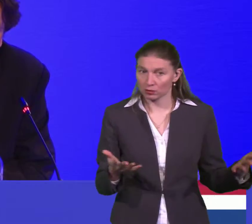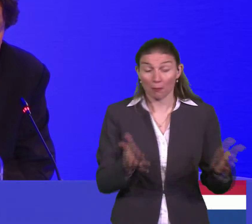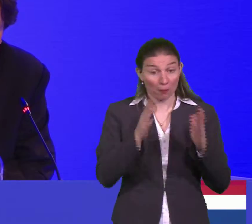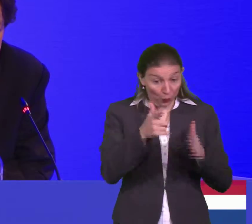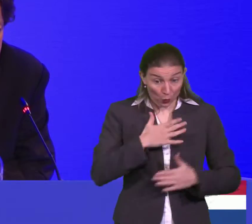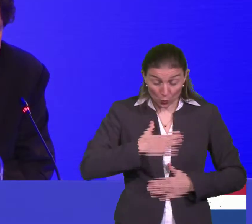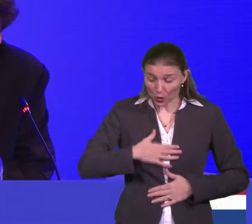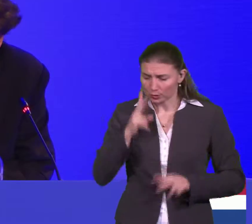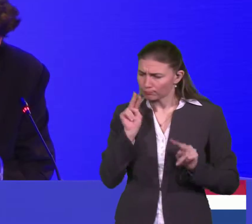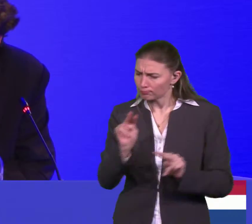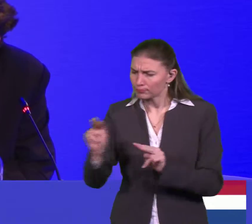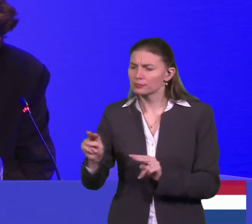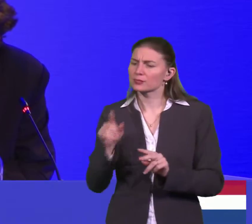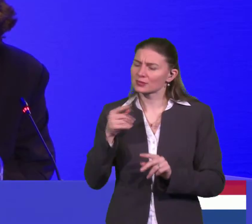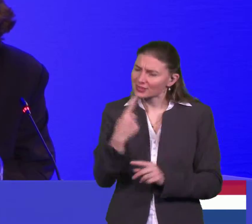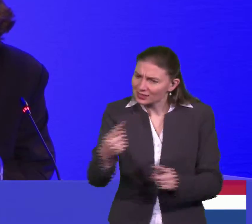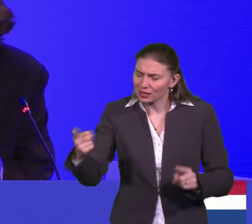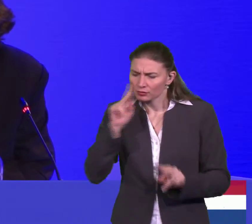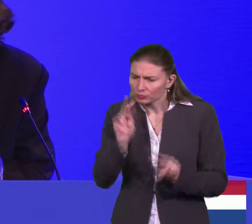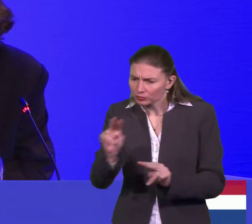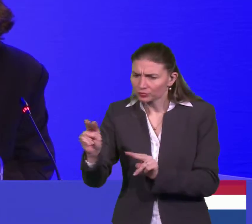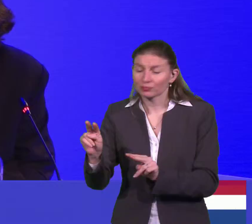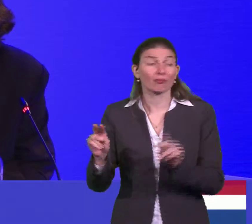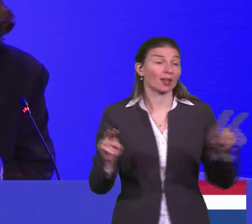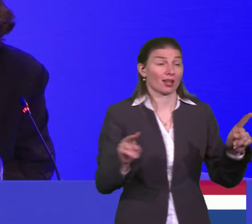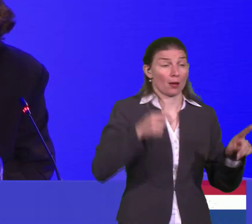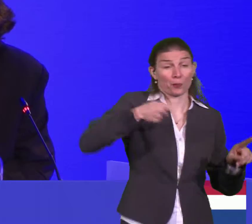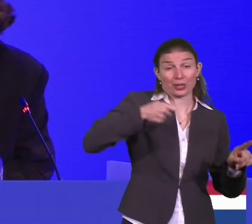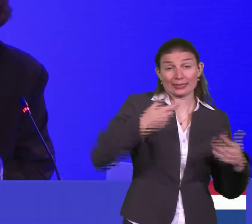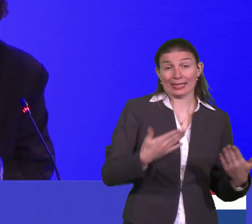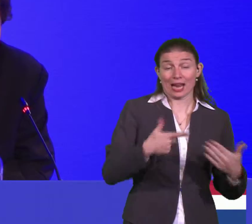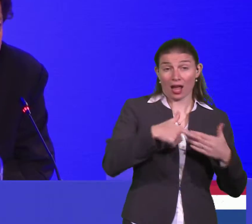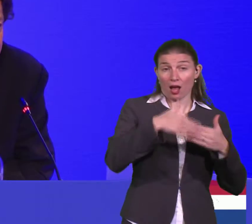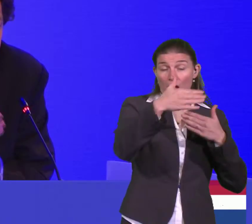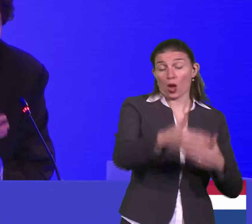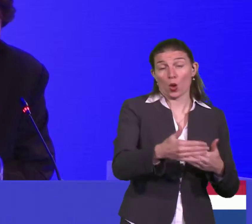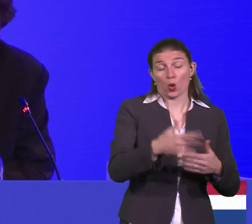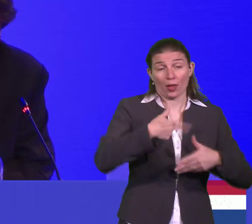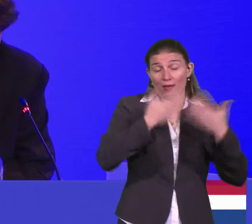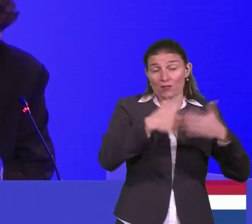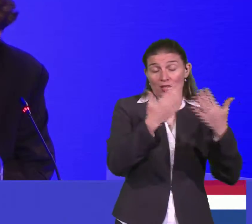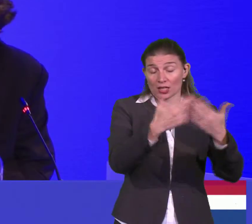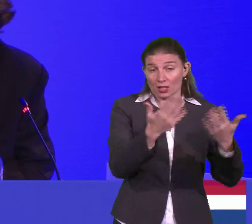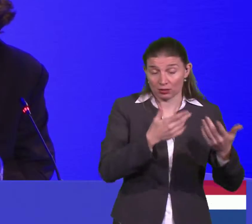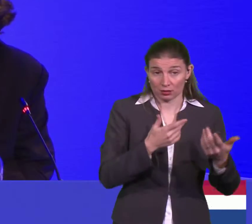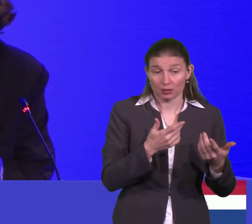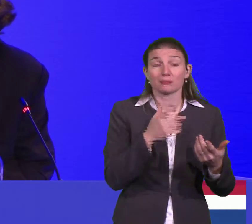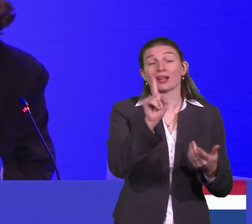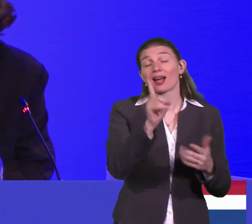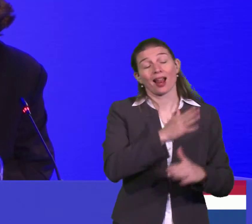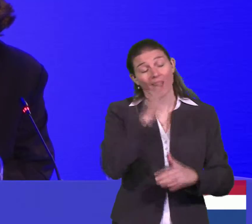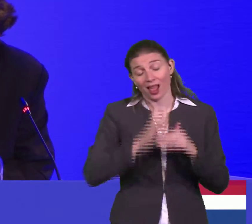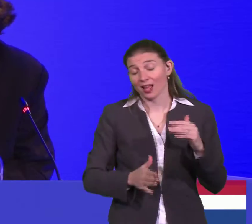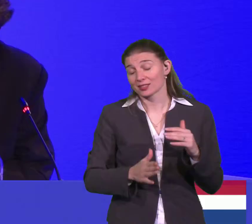border control. And the presidency is working basically day and night on this to make this happen. And the last point is not least. Yes, it is solidarity in